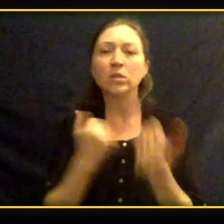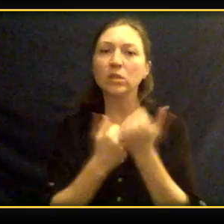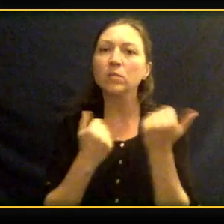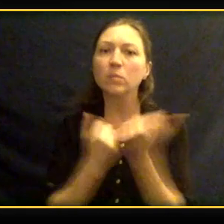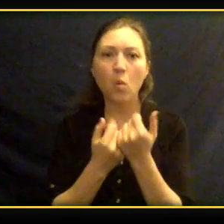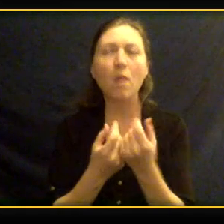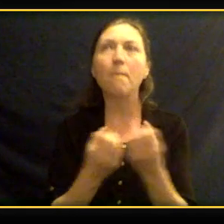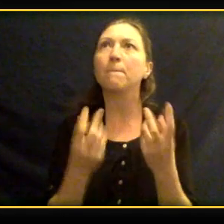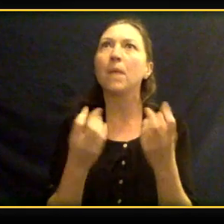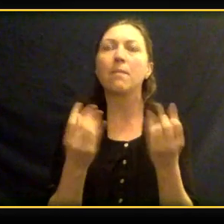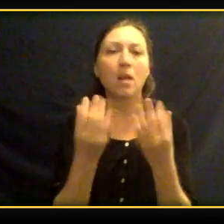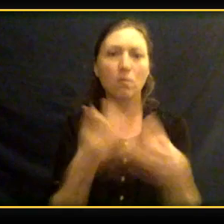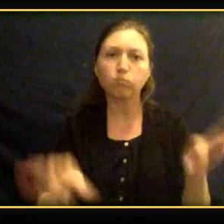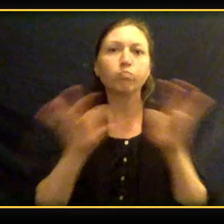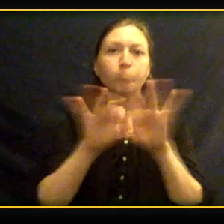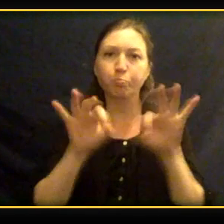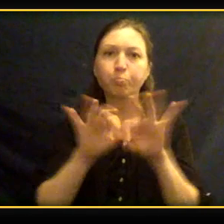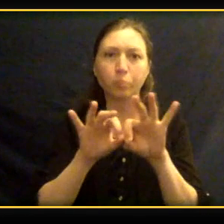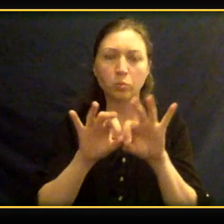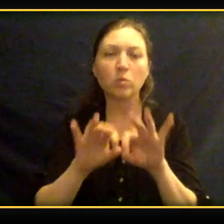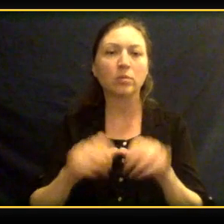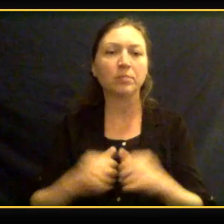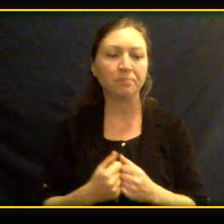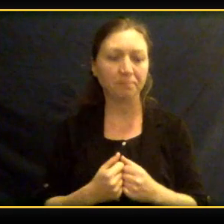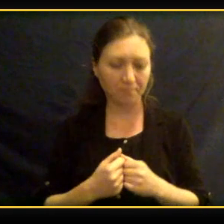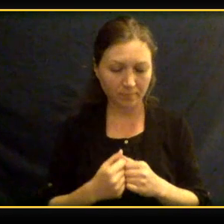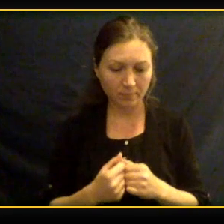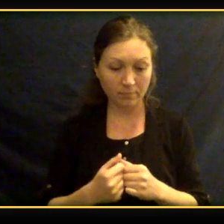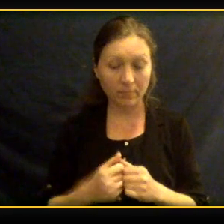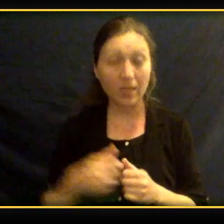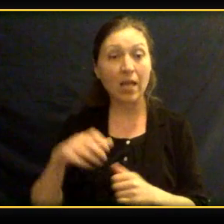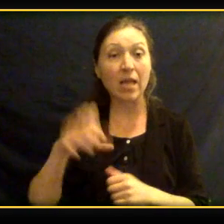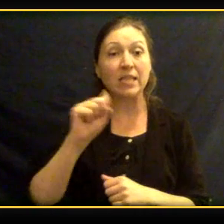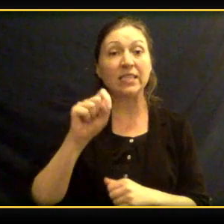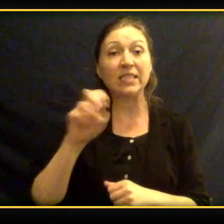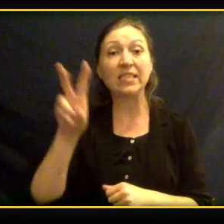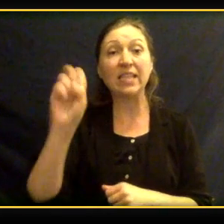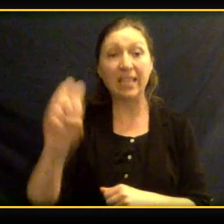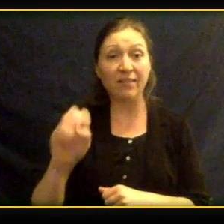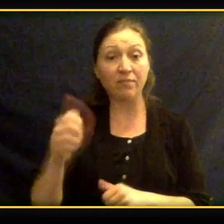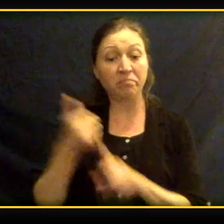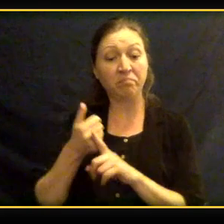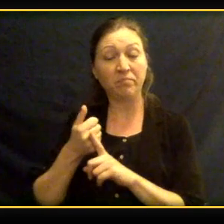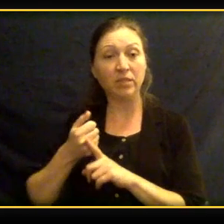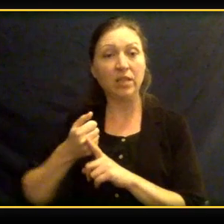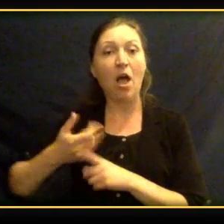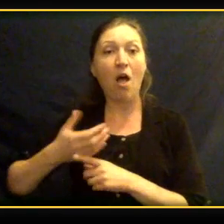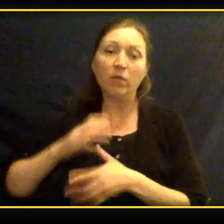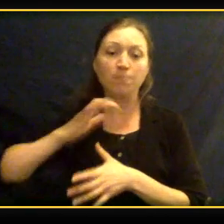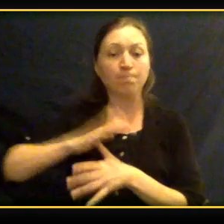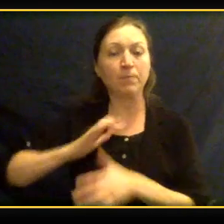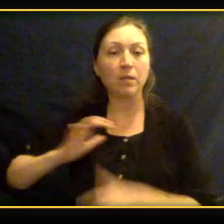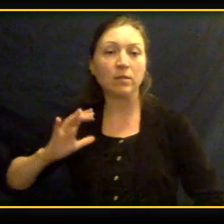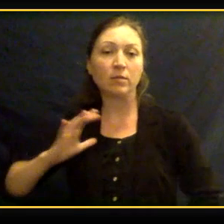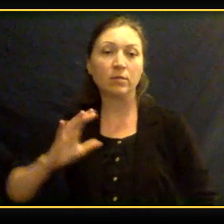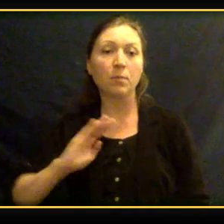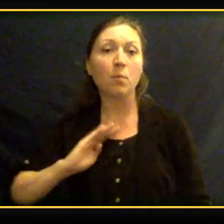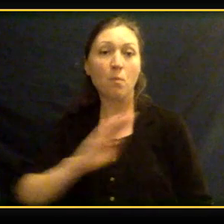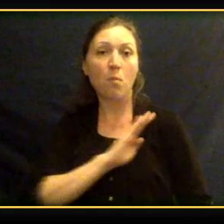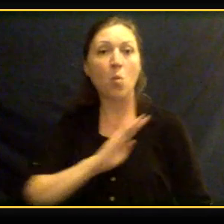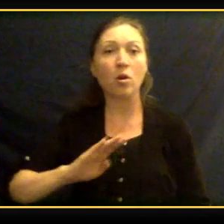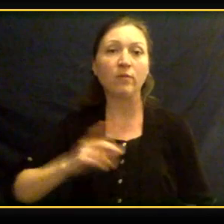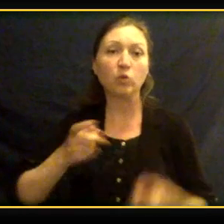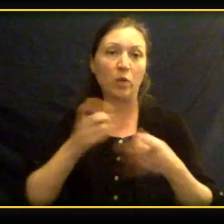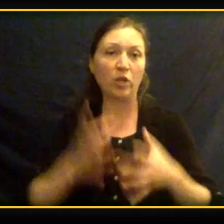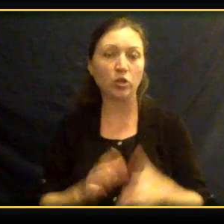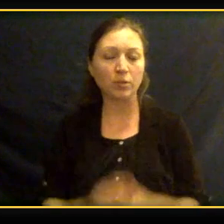tonight. Steve Degnan is the chair of the SDI Board of Directors. Let's hear from Steve right now. Steve?